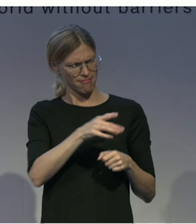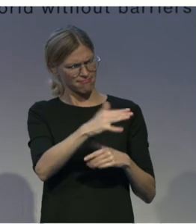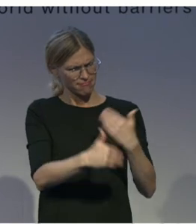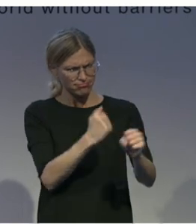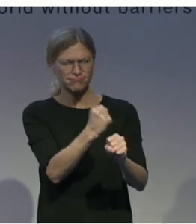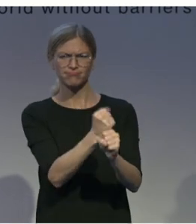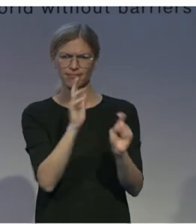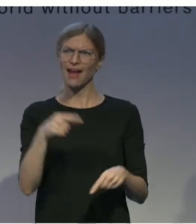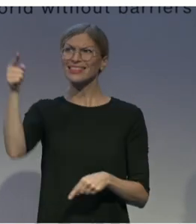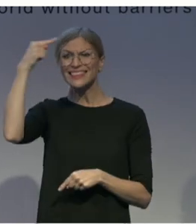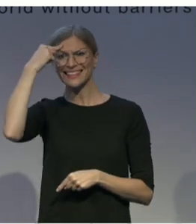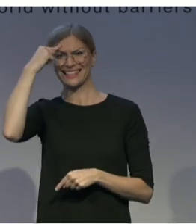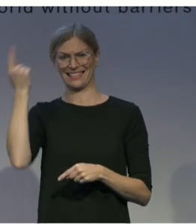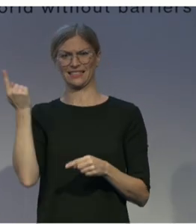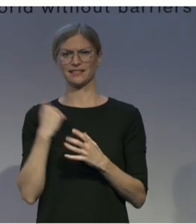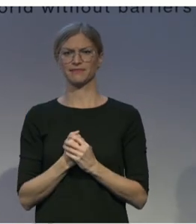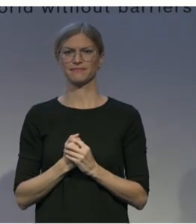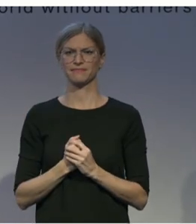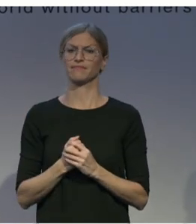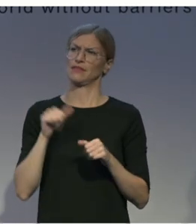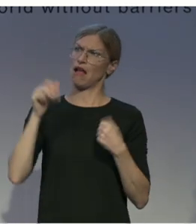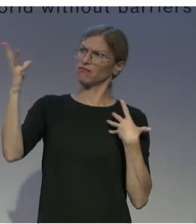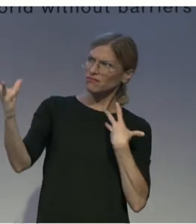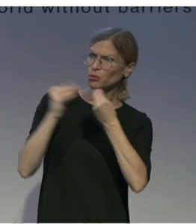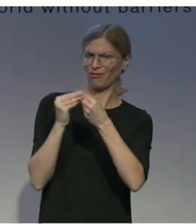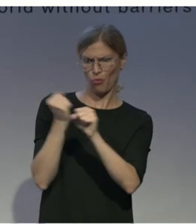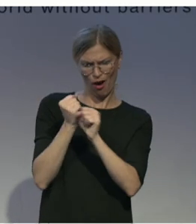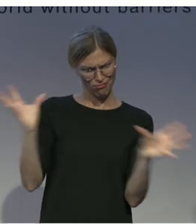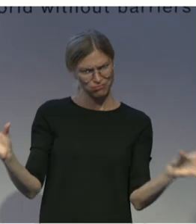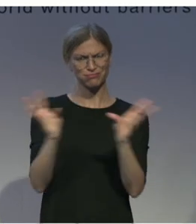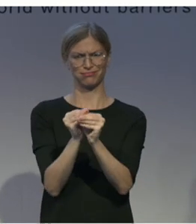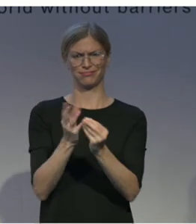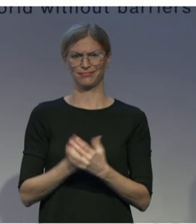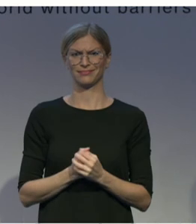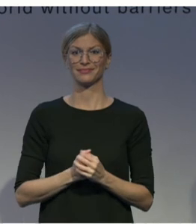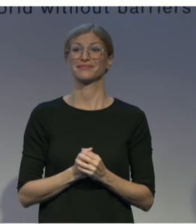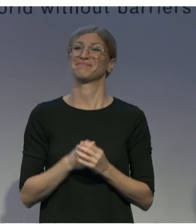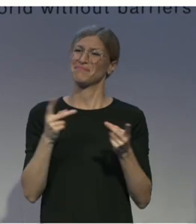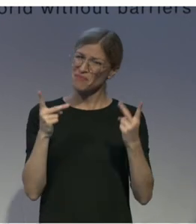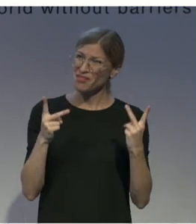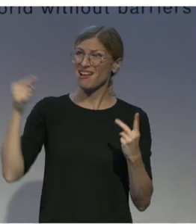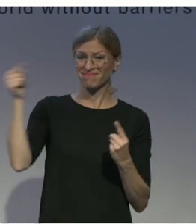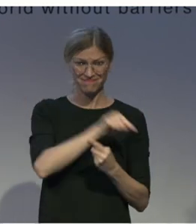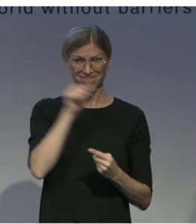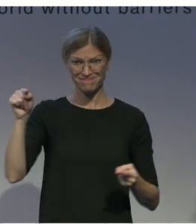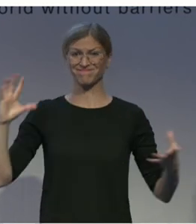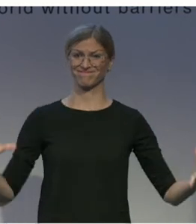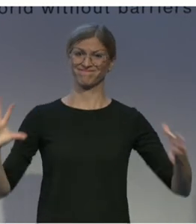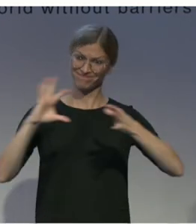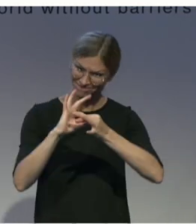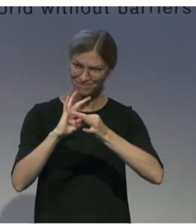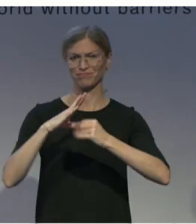be recognized for that. Very important because you build a relationship with a member in that fashion. It really sets